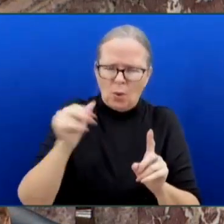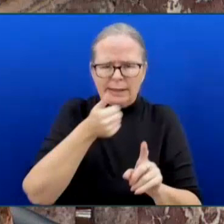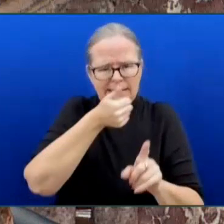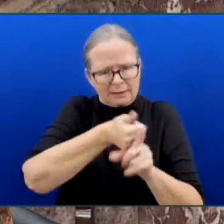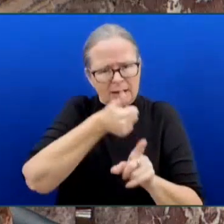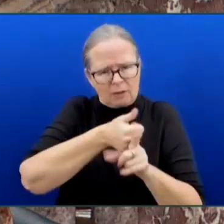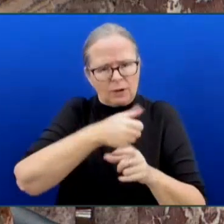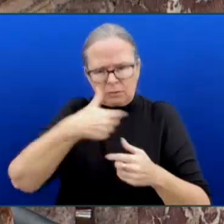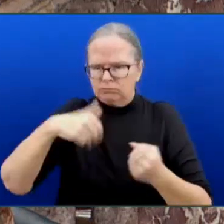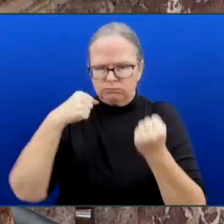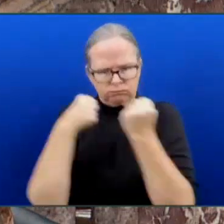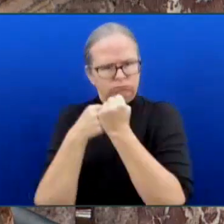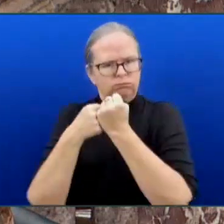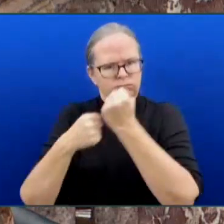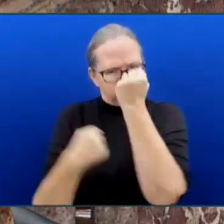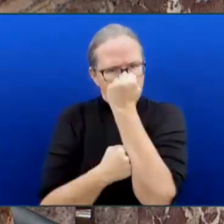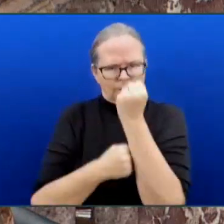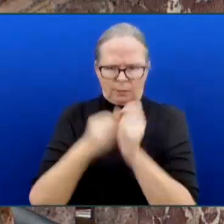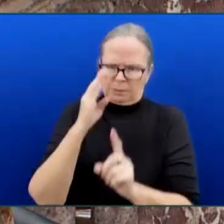of First Nations.